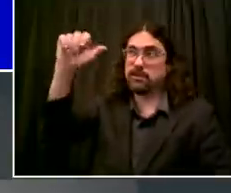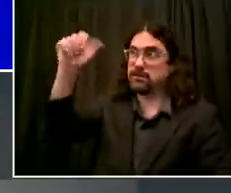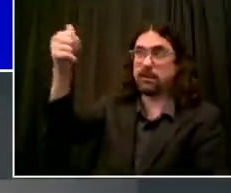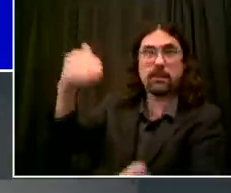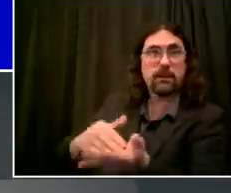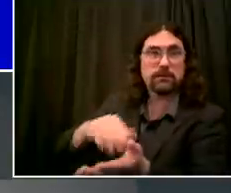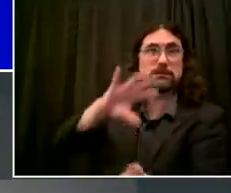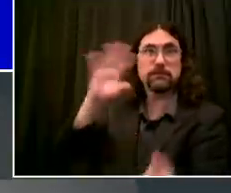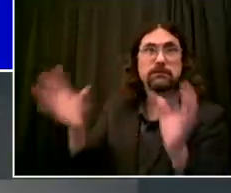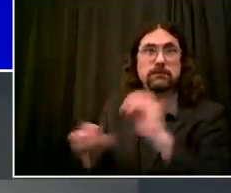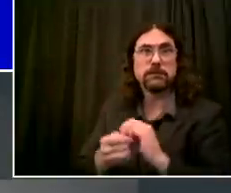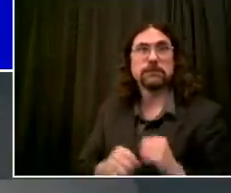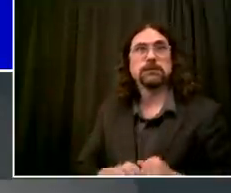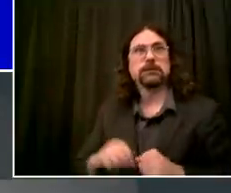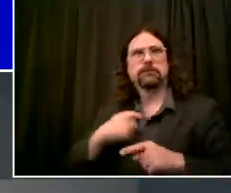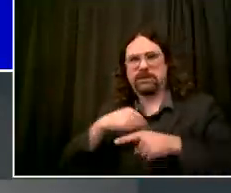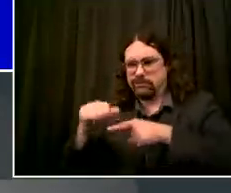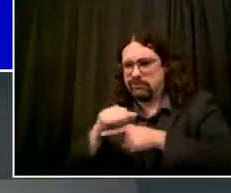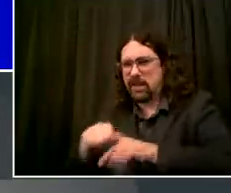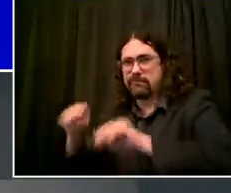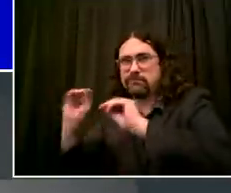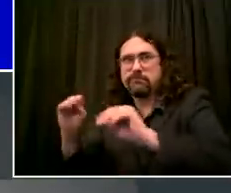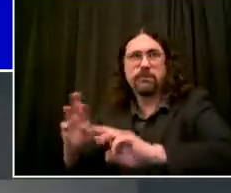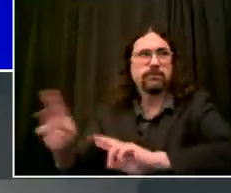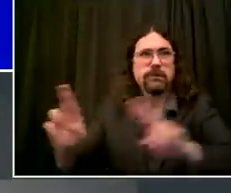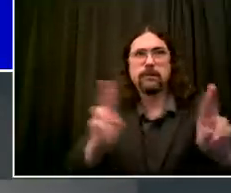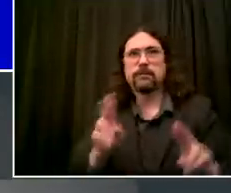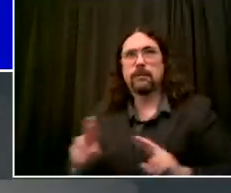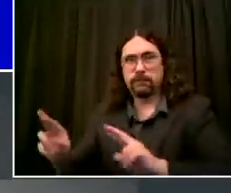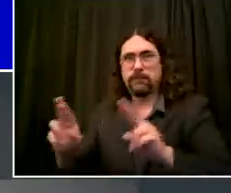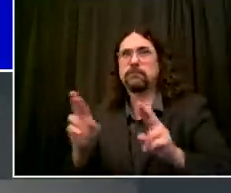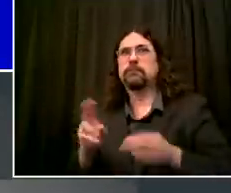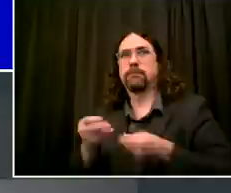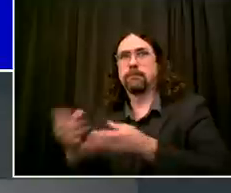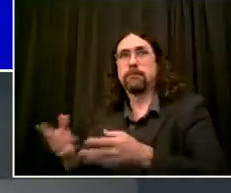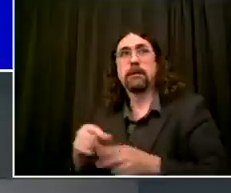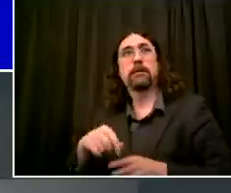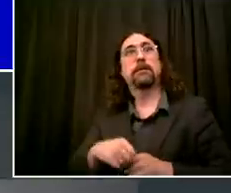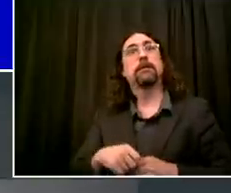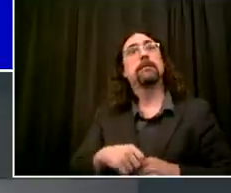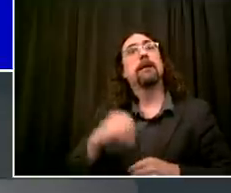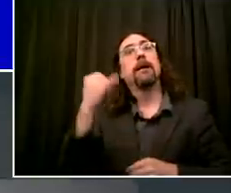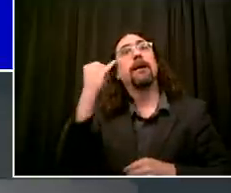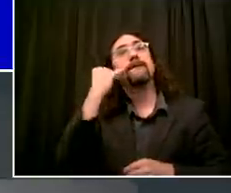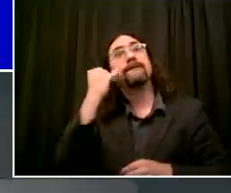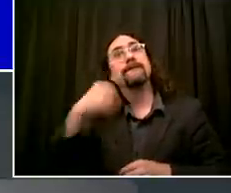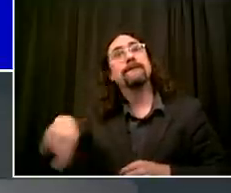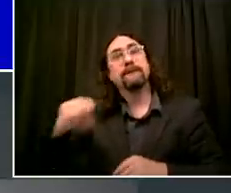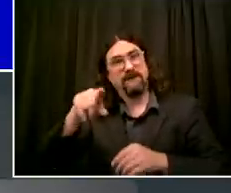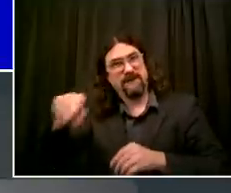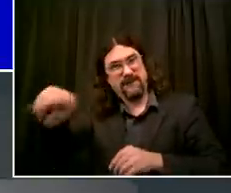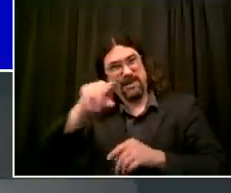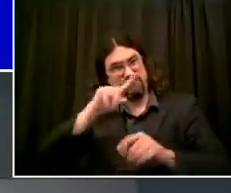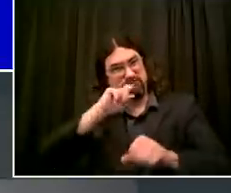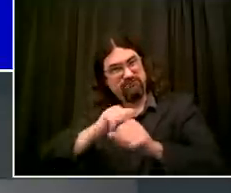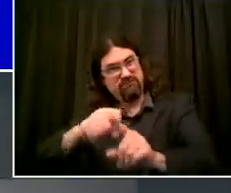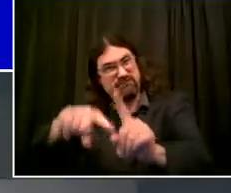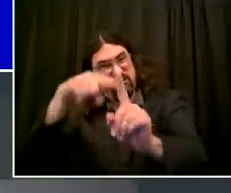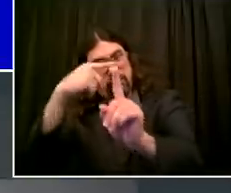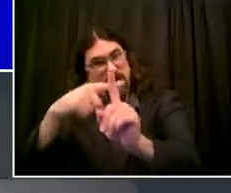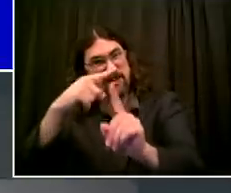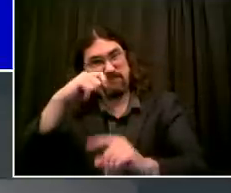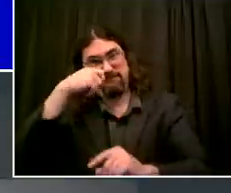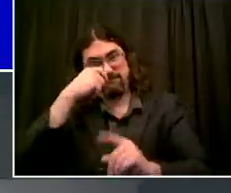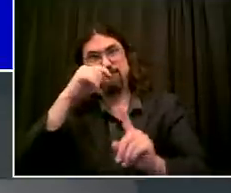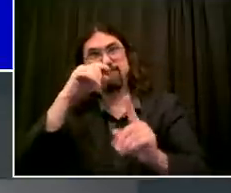will get a call from a tracer. You need to take that call. I want to emphasize how important this is. If you test positive, you're going to get that call, take